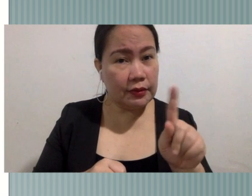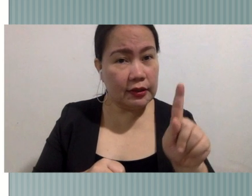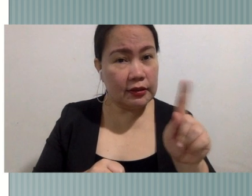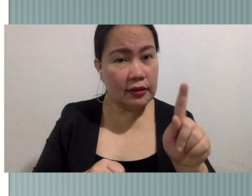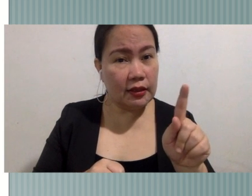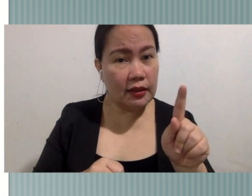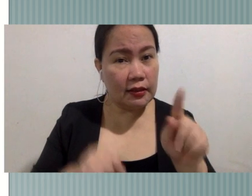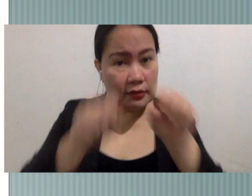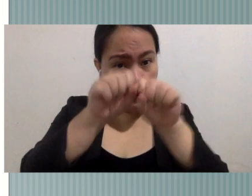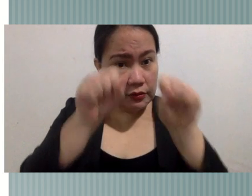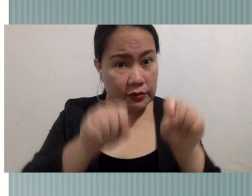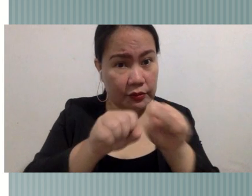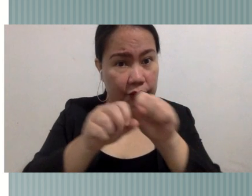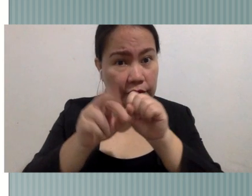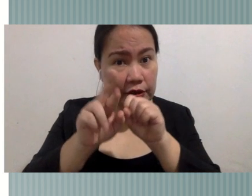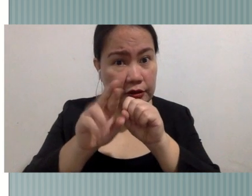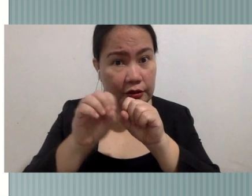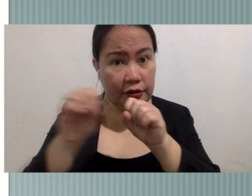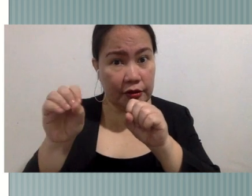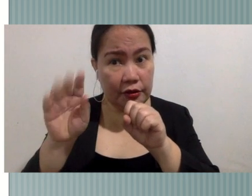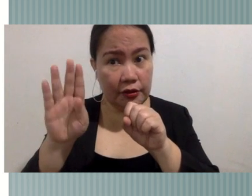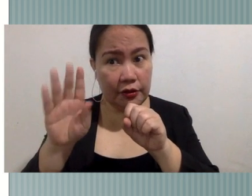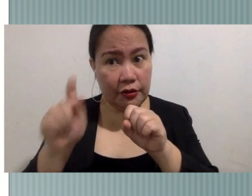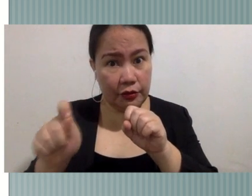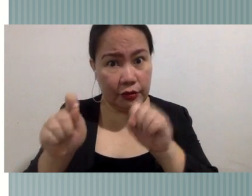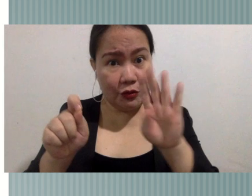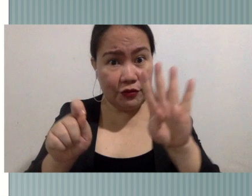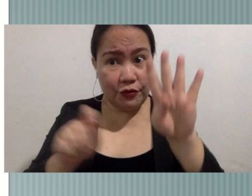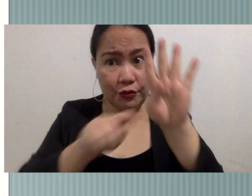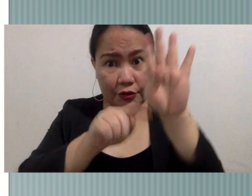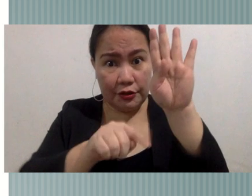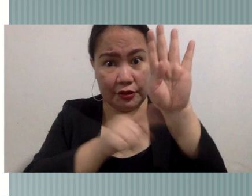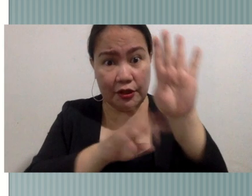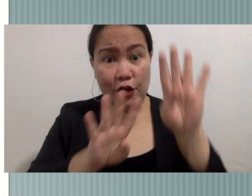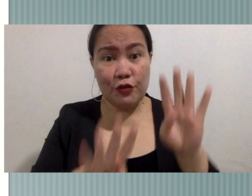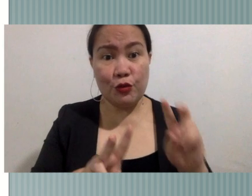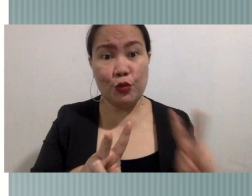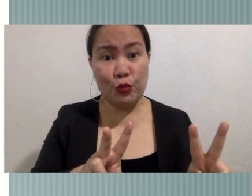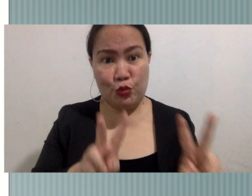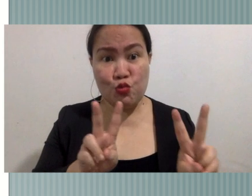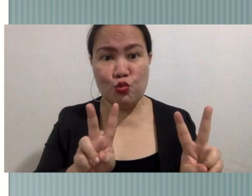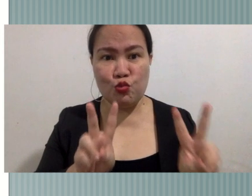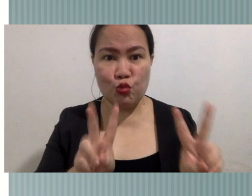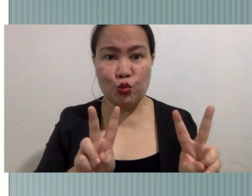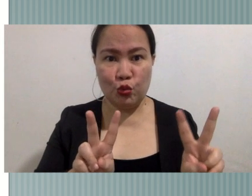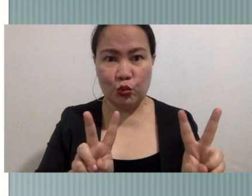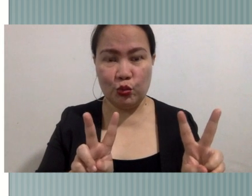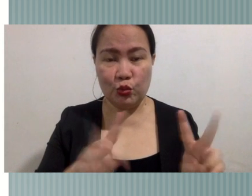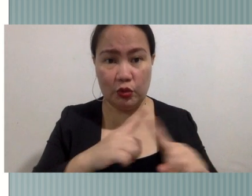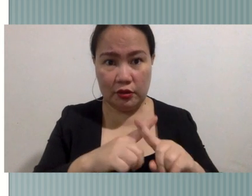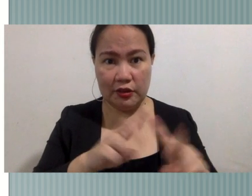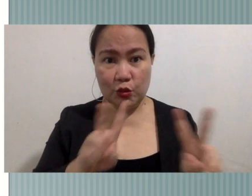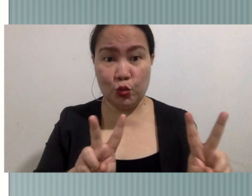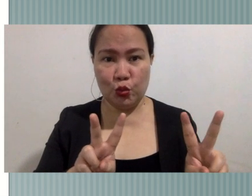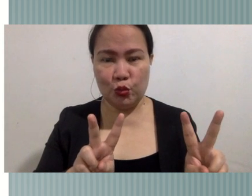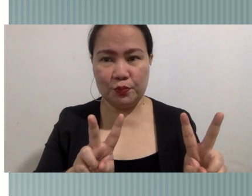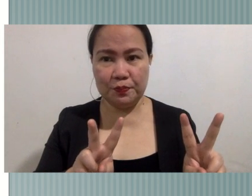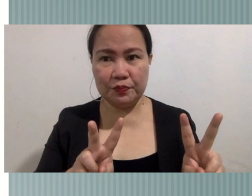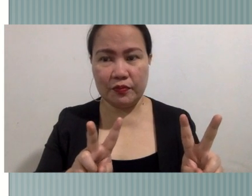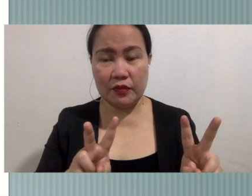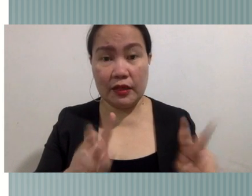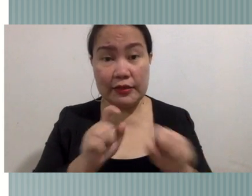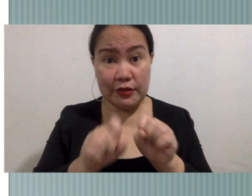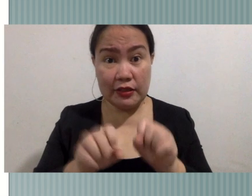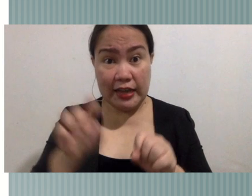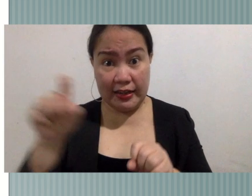ng constant term nyo. Yung nasa dulong term. So, ano yung square root ni 4? That is 2.